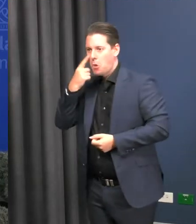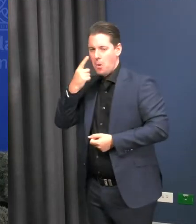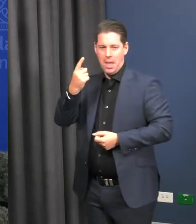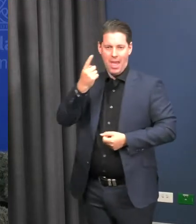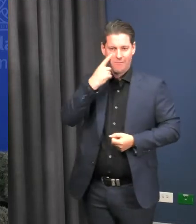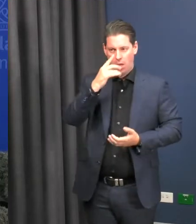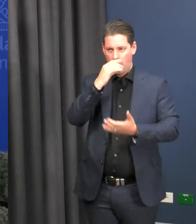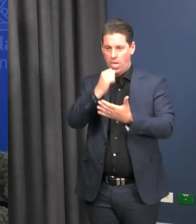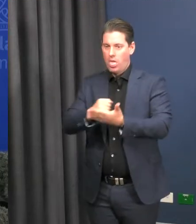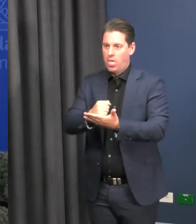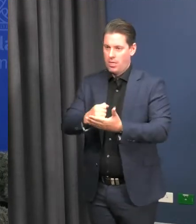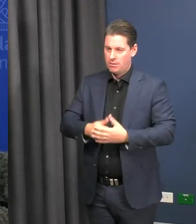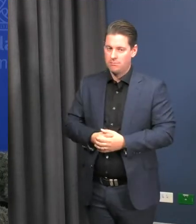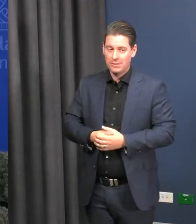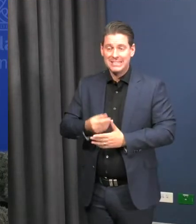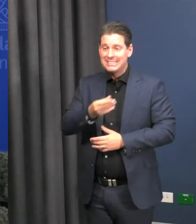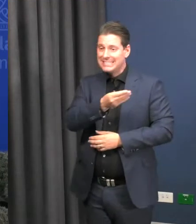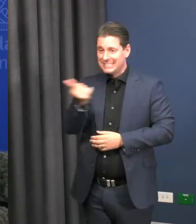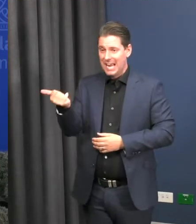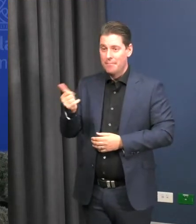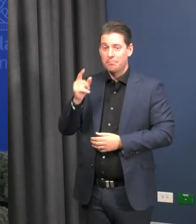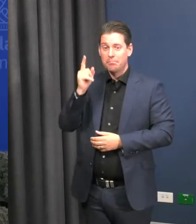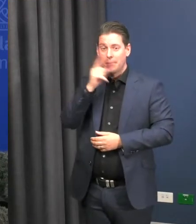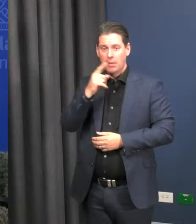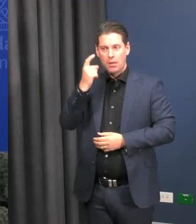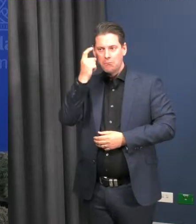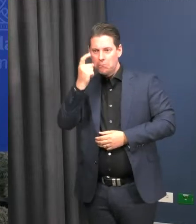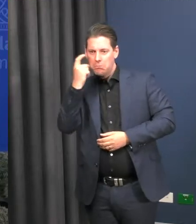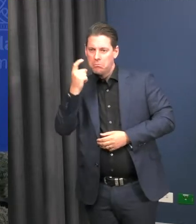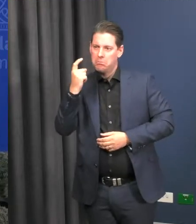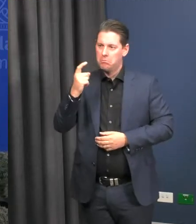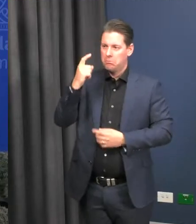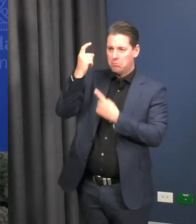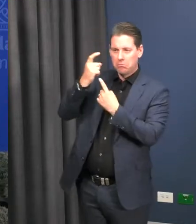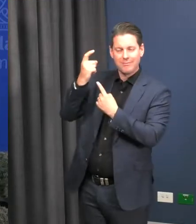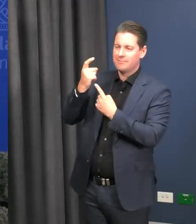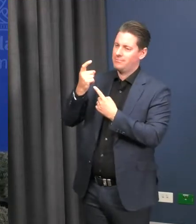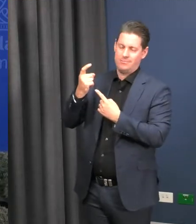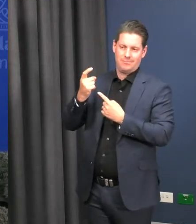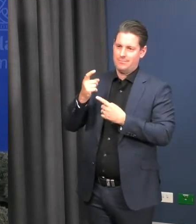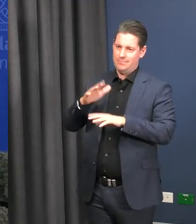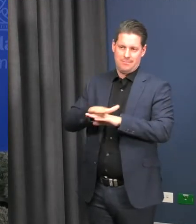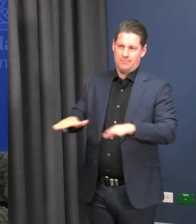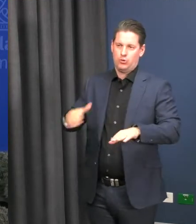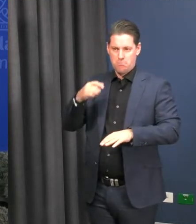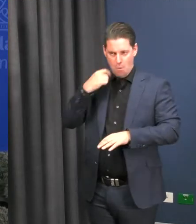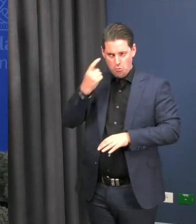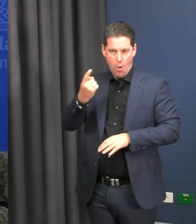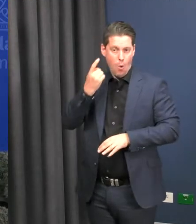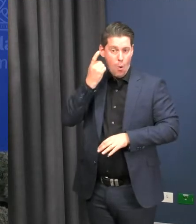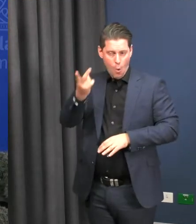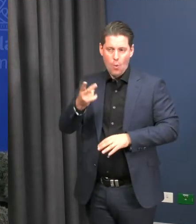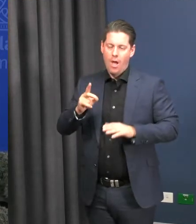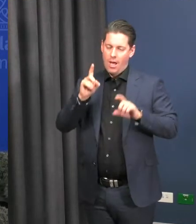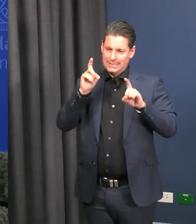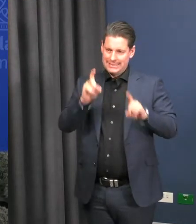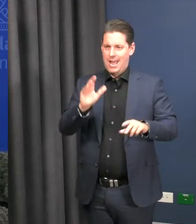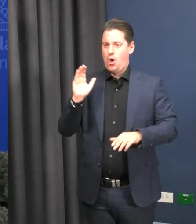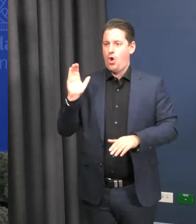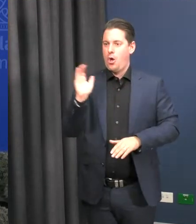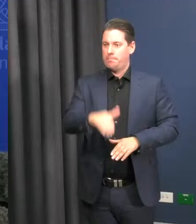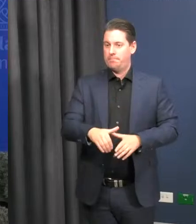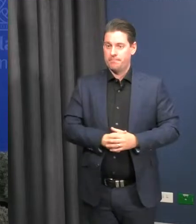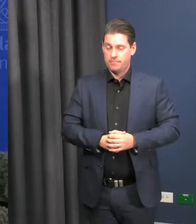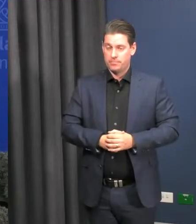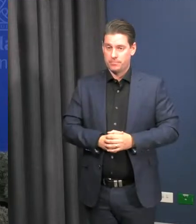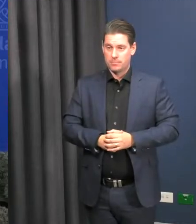Curiosity is a reality, but tomorrow and the next day is not the opportunity for curiosity. We need people to stay at home to keep them safe. I don't want to see one